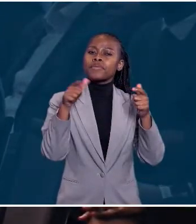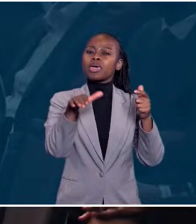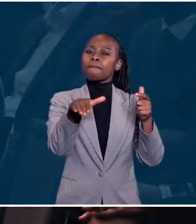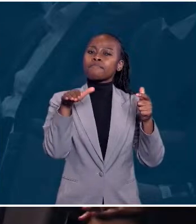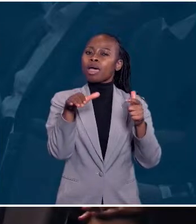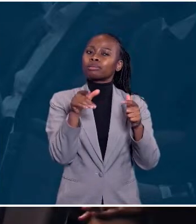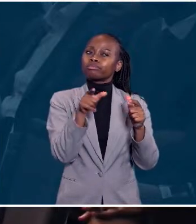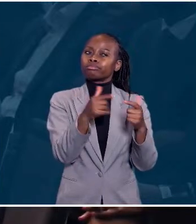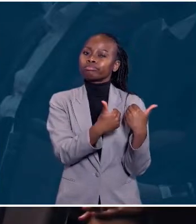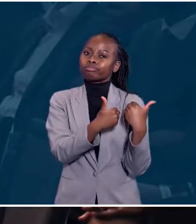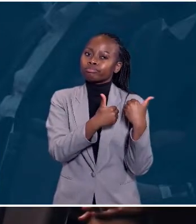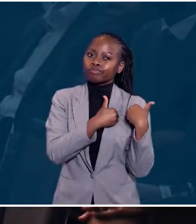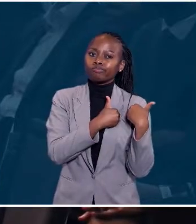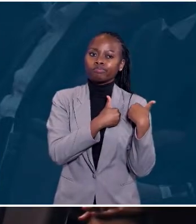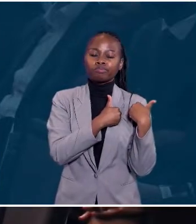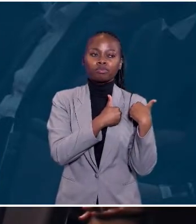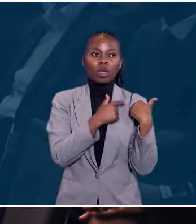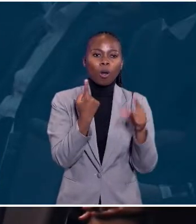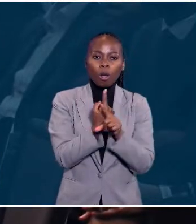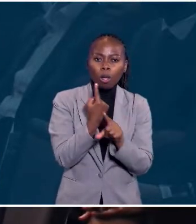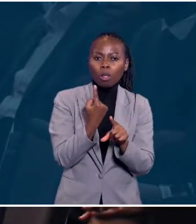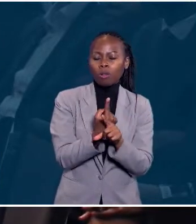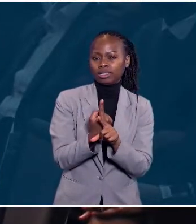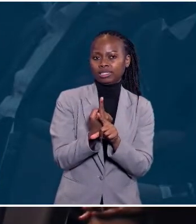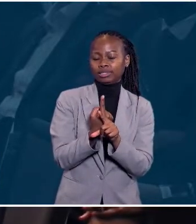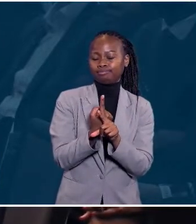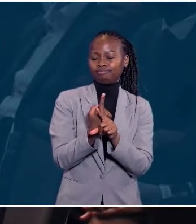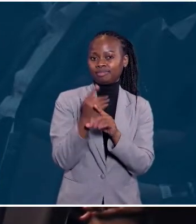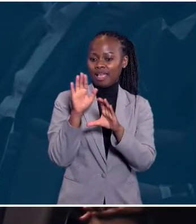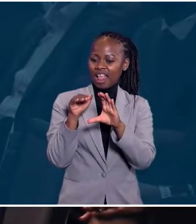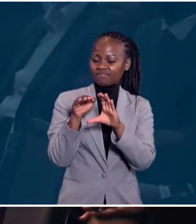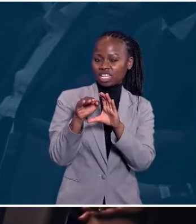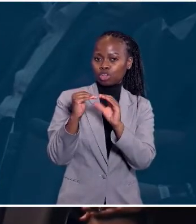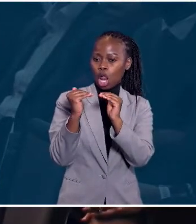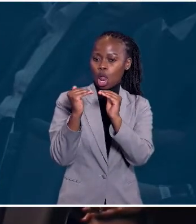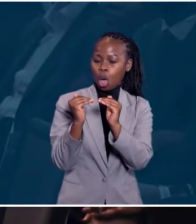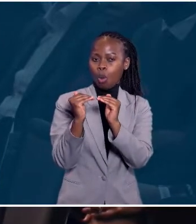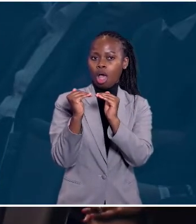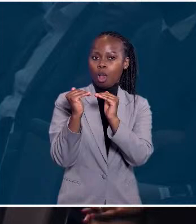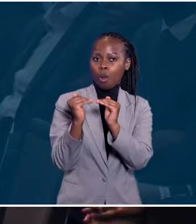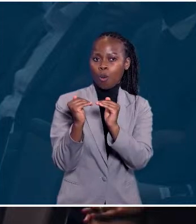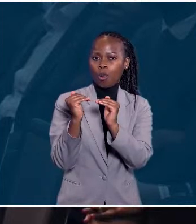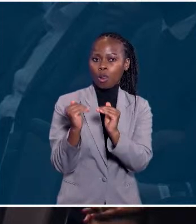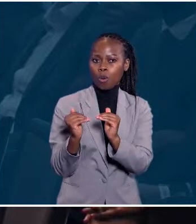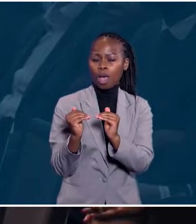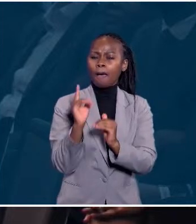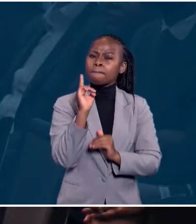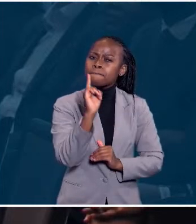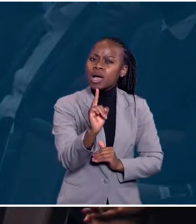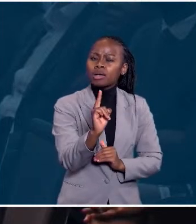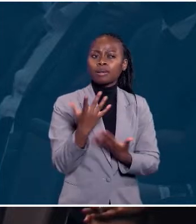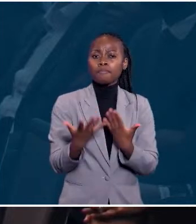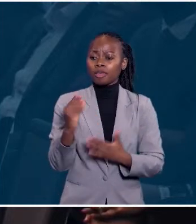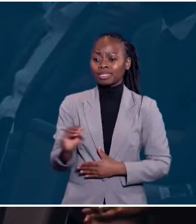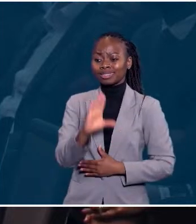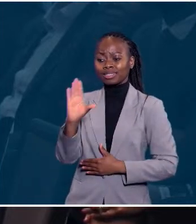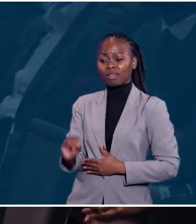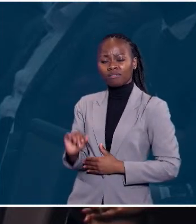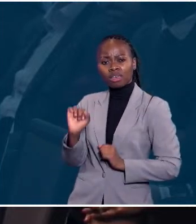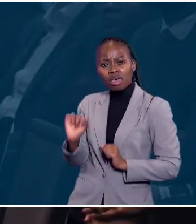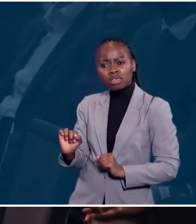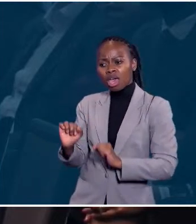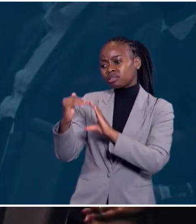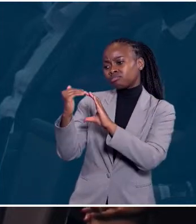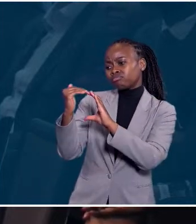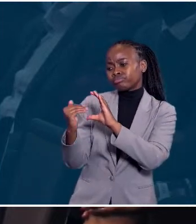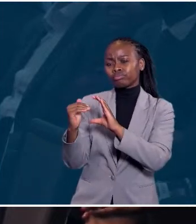there any obstacles or are there any reasons why South Africa cannot get a lower inflation target of